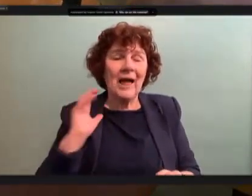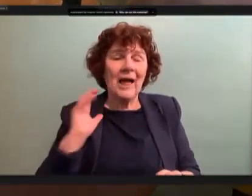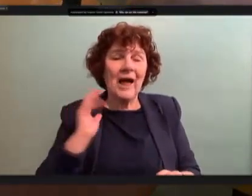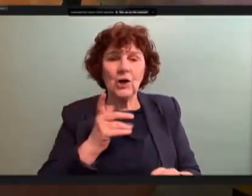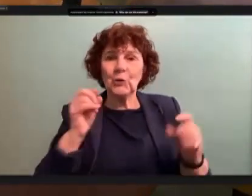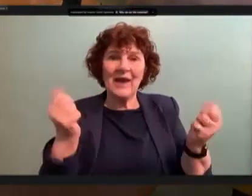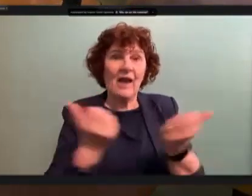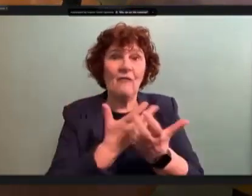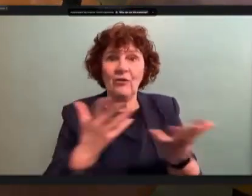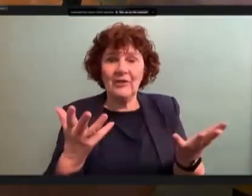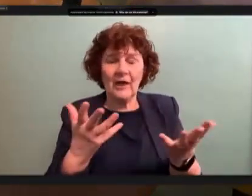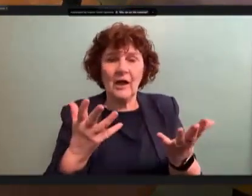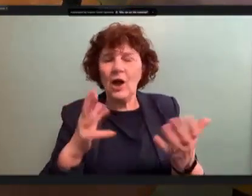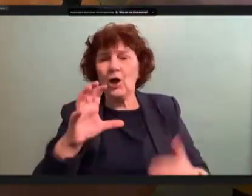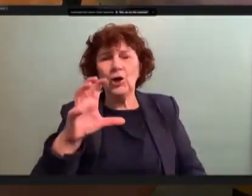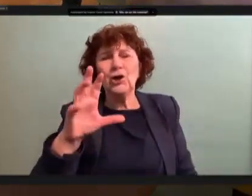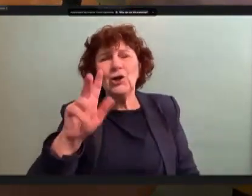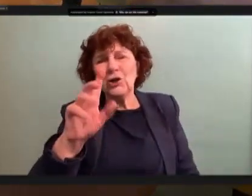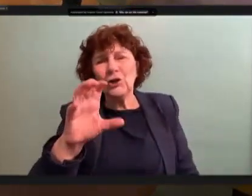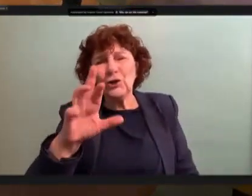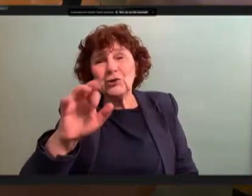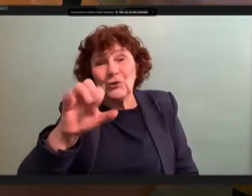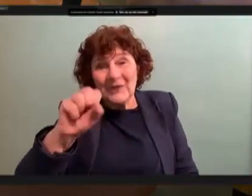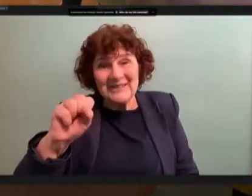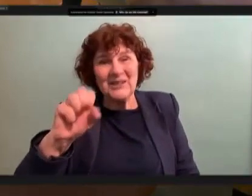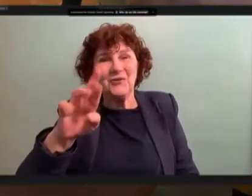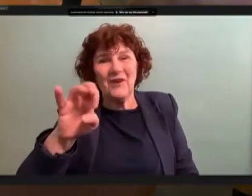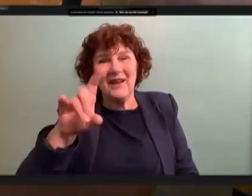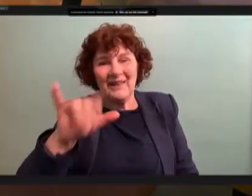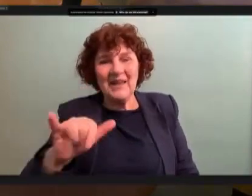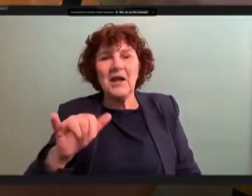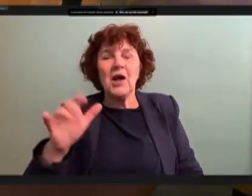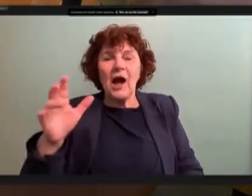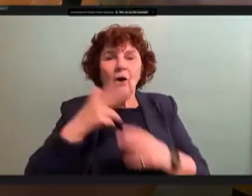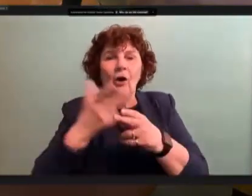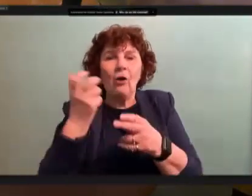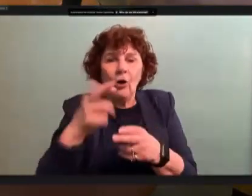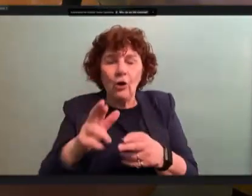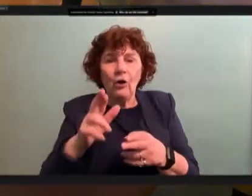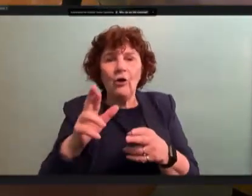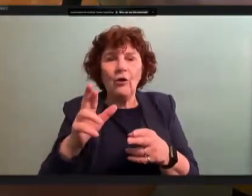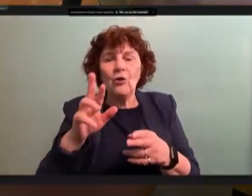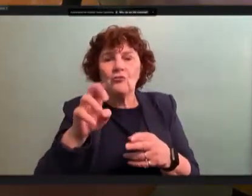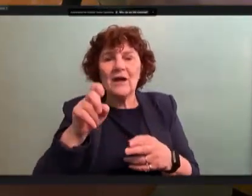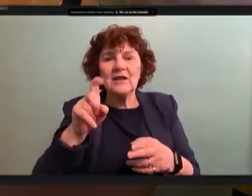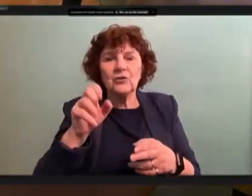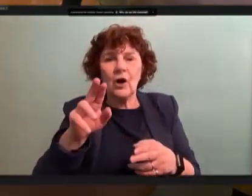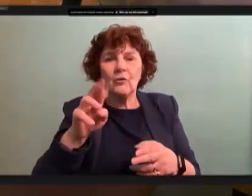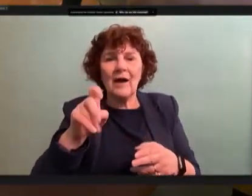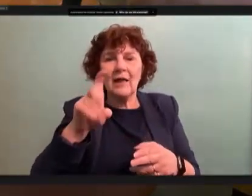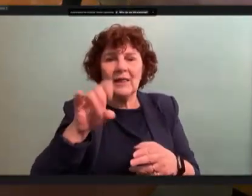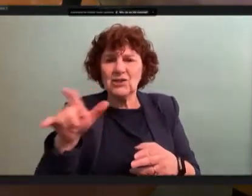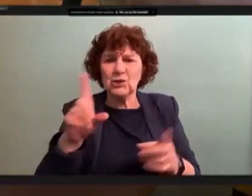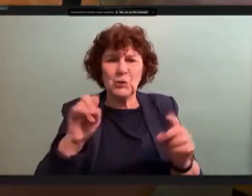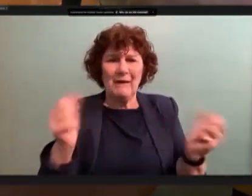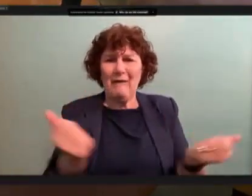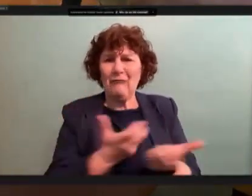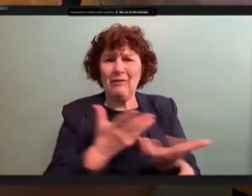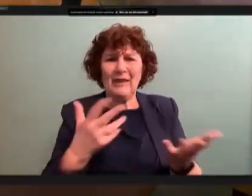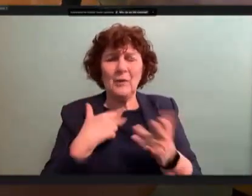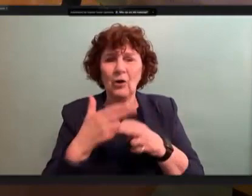Radar O'Reilly. She's the one that gets everybody. She's I'll call her Human Relations and what's that other